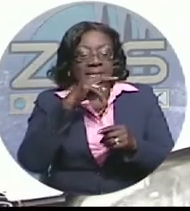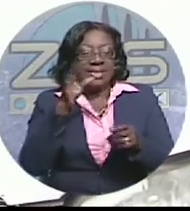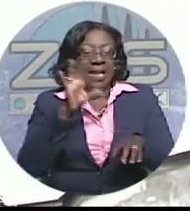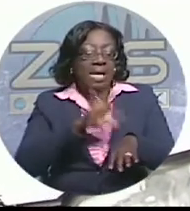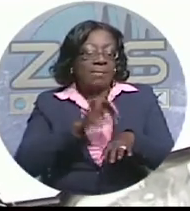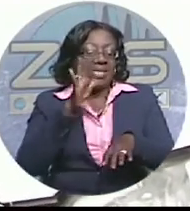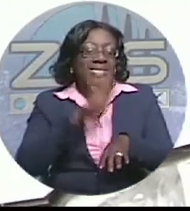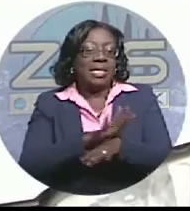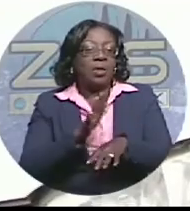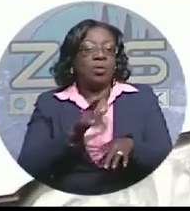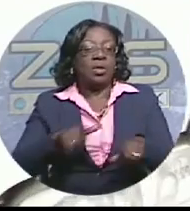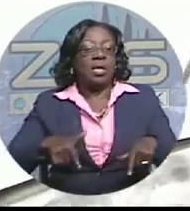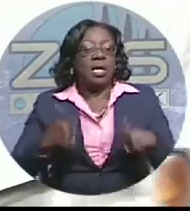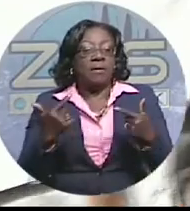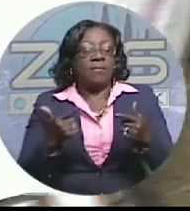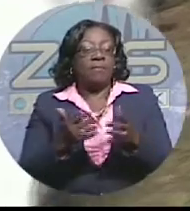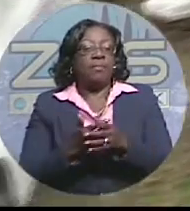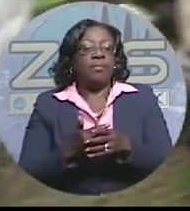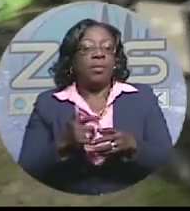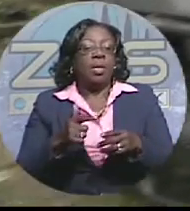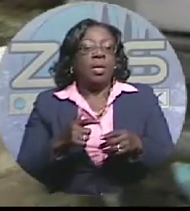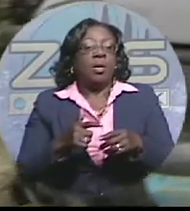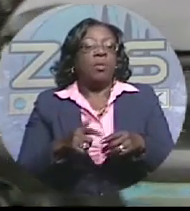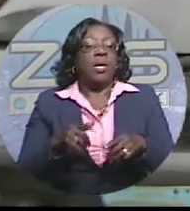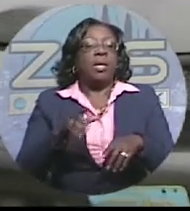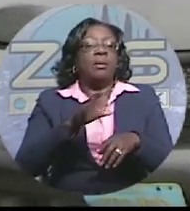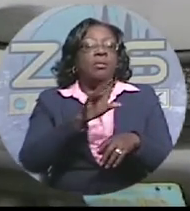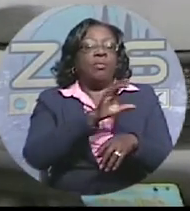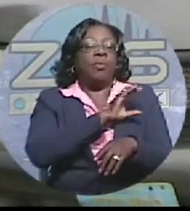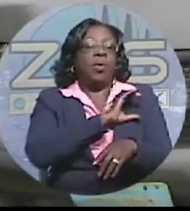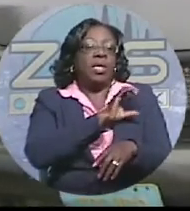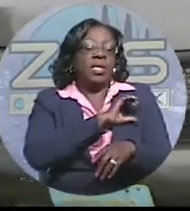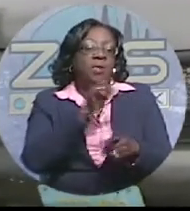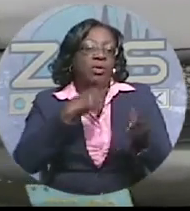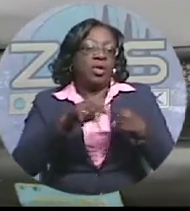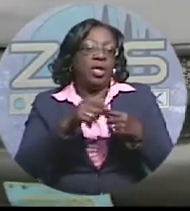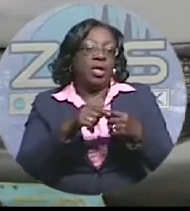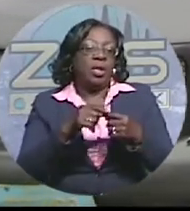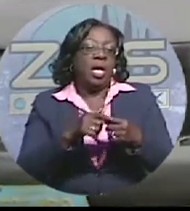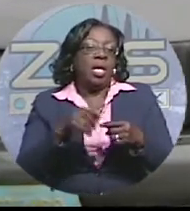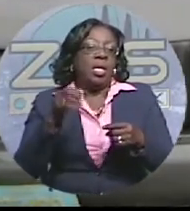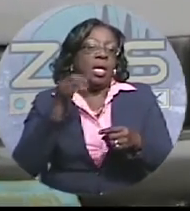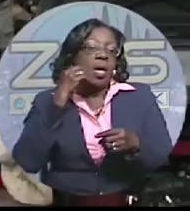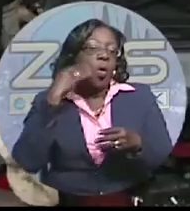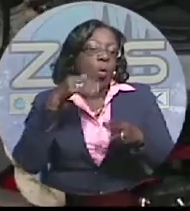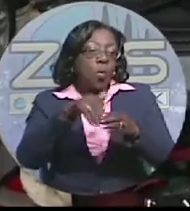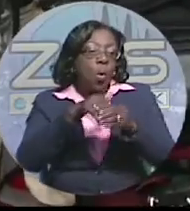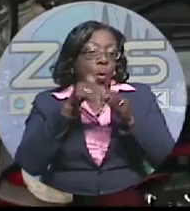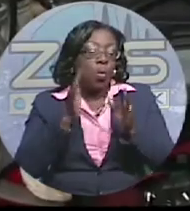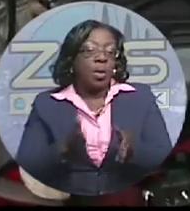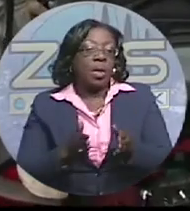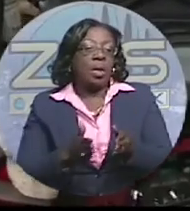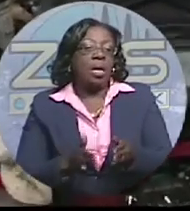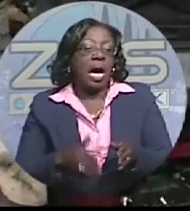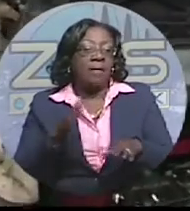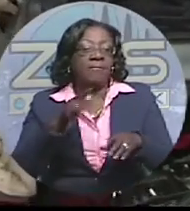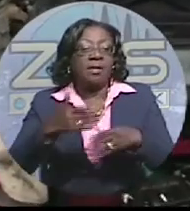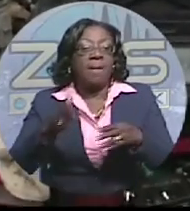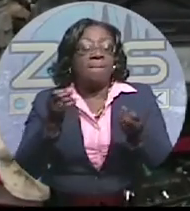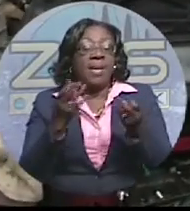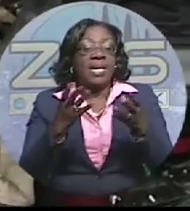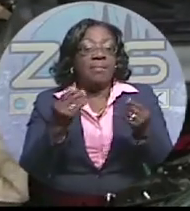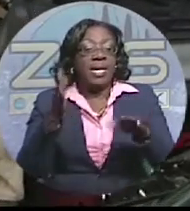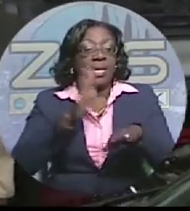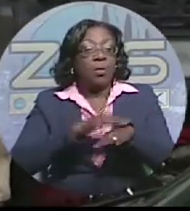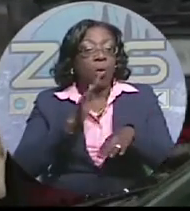mosquitoes. In one case, when police returned to a site off Carmichael Road, the homeowner, in spite of numerous warnings, had not only added a reported